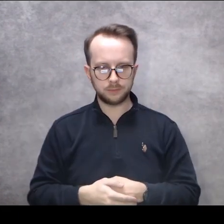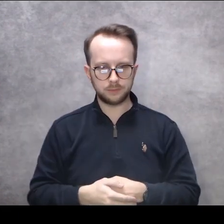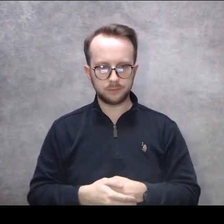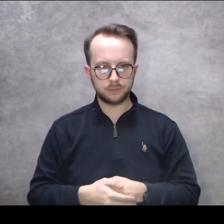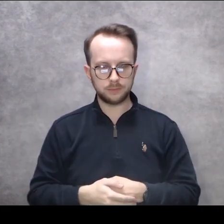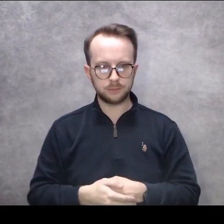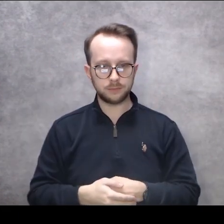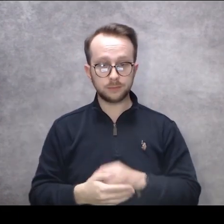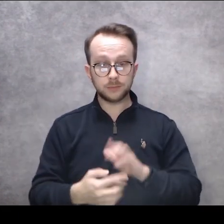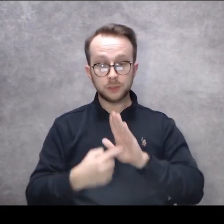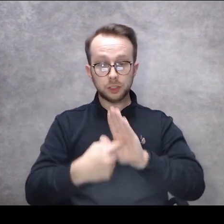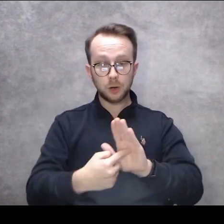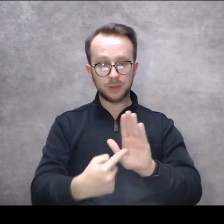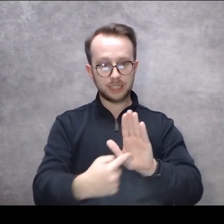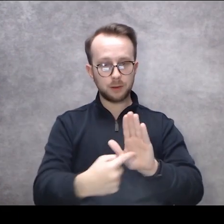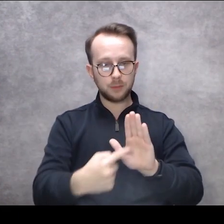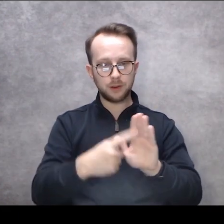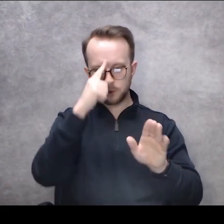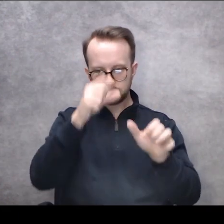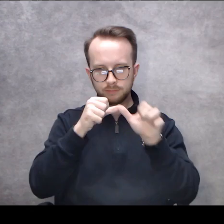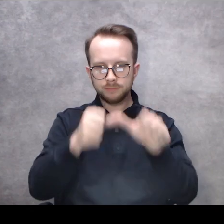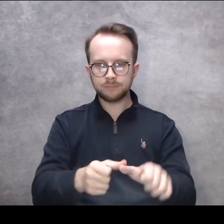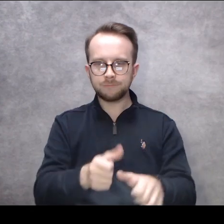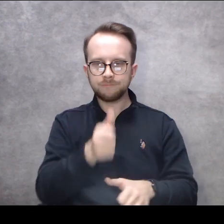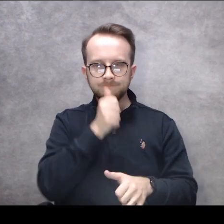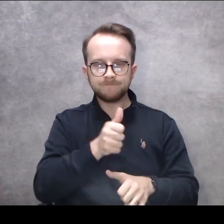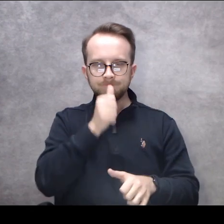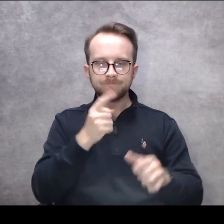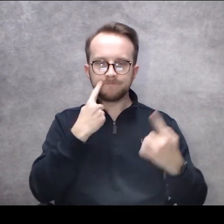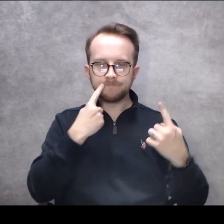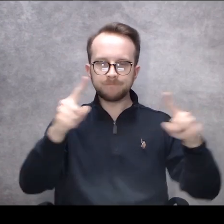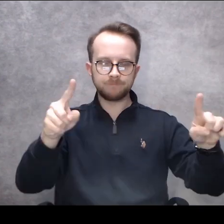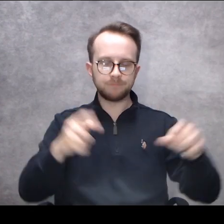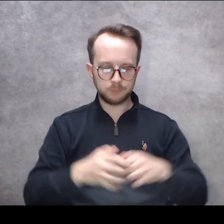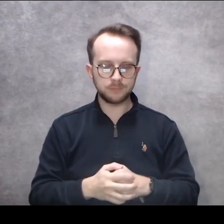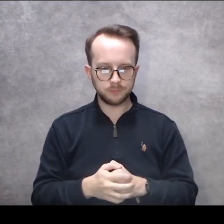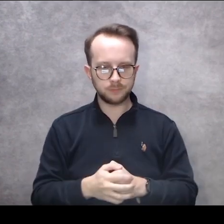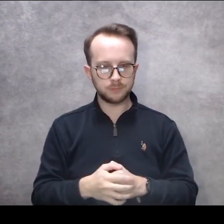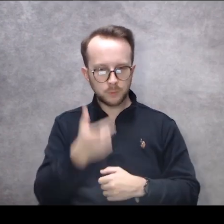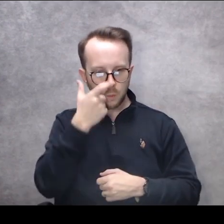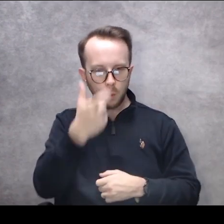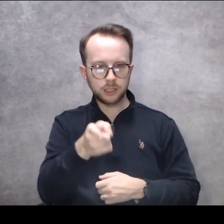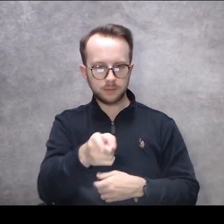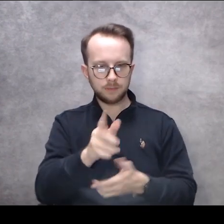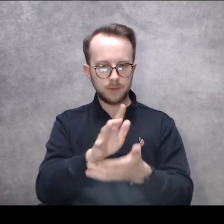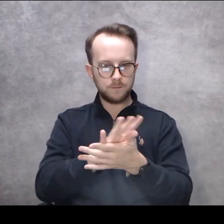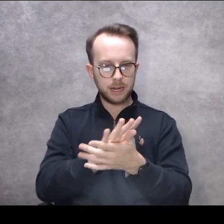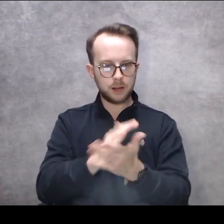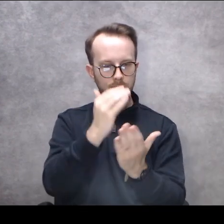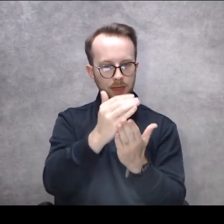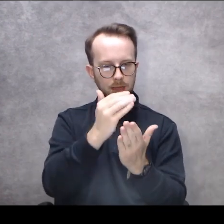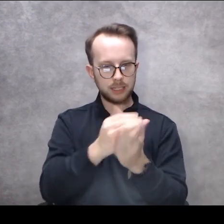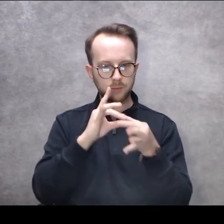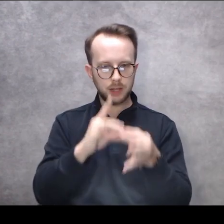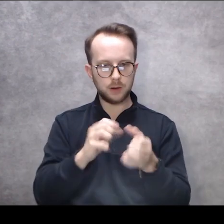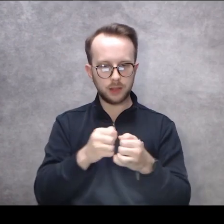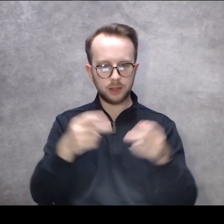To show an example of sustaining effort and persistence, let's watch this video of a lesson on